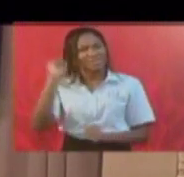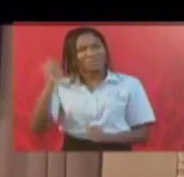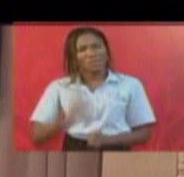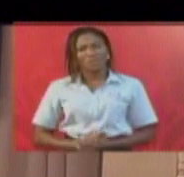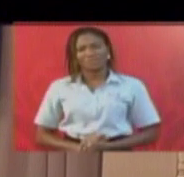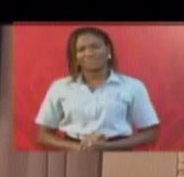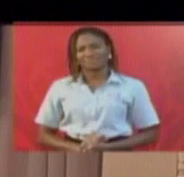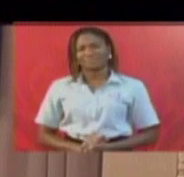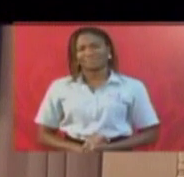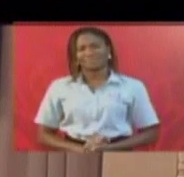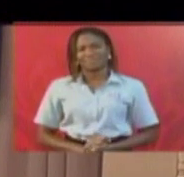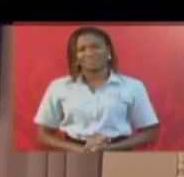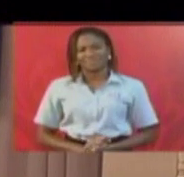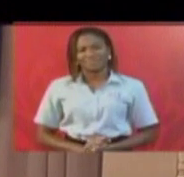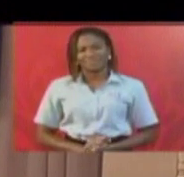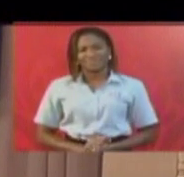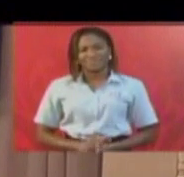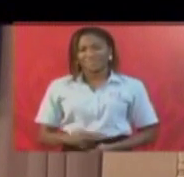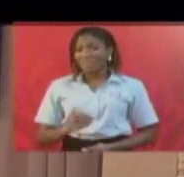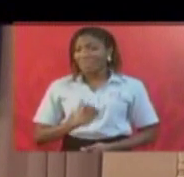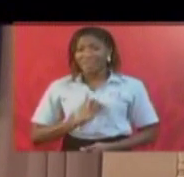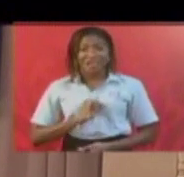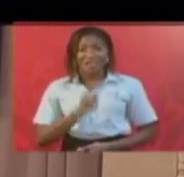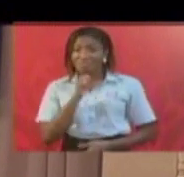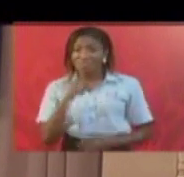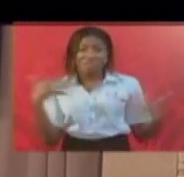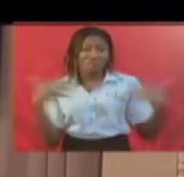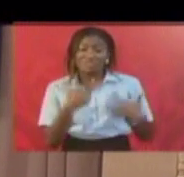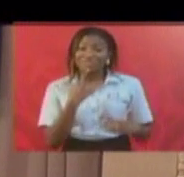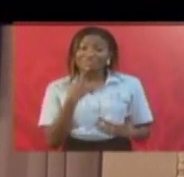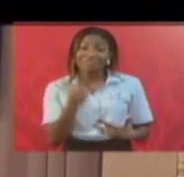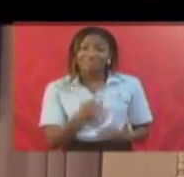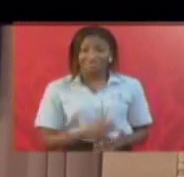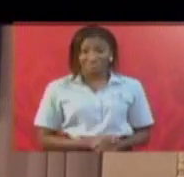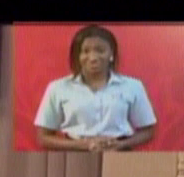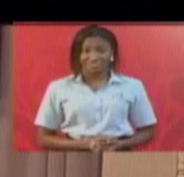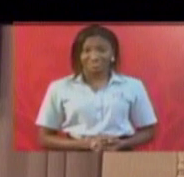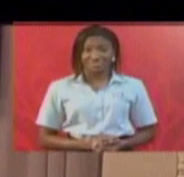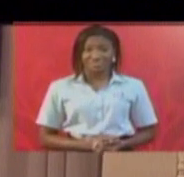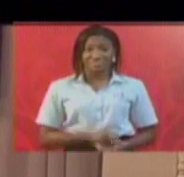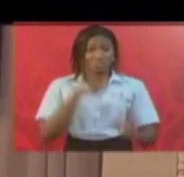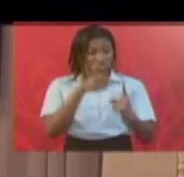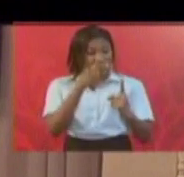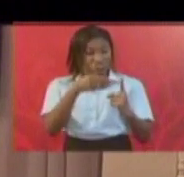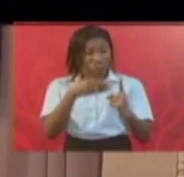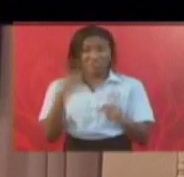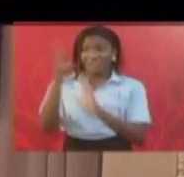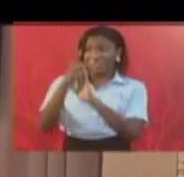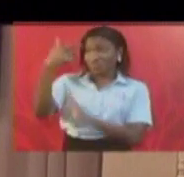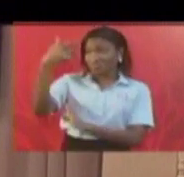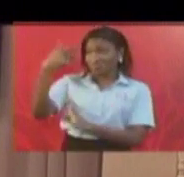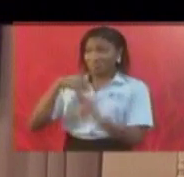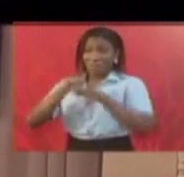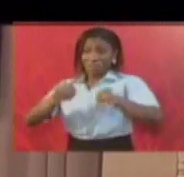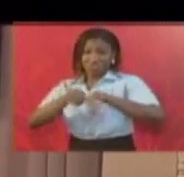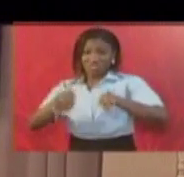And I pull no punches this morning as I close that you characterize the worst